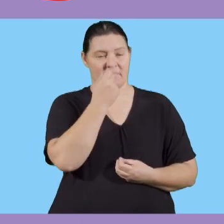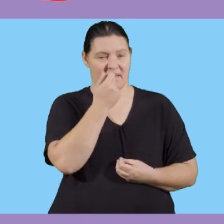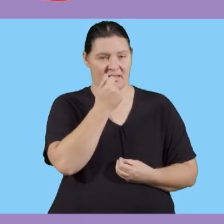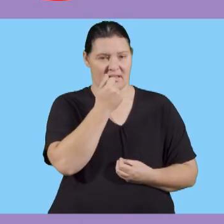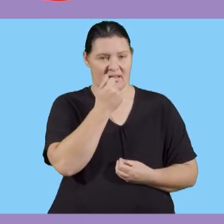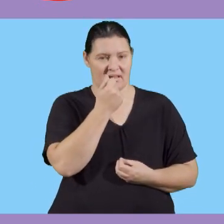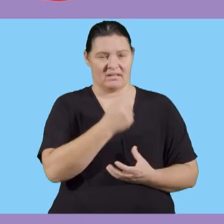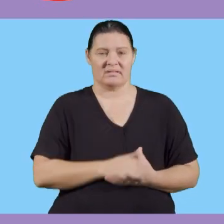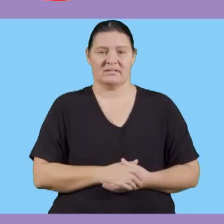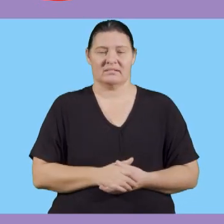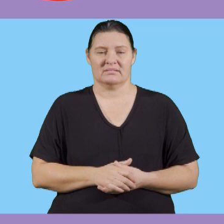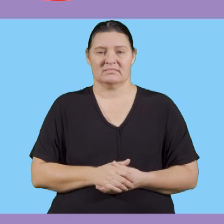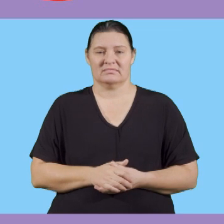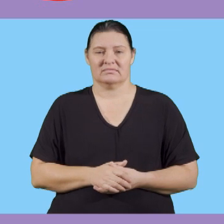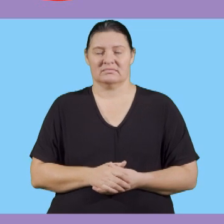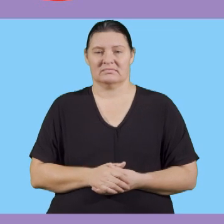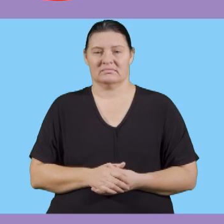45 males,